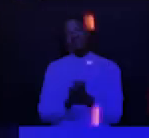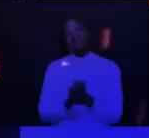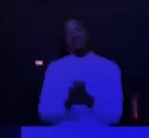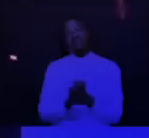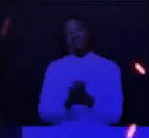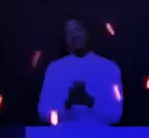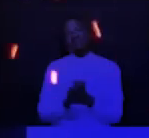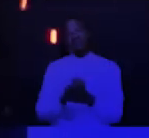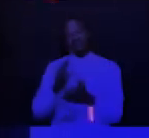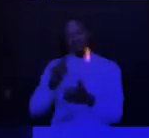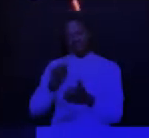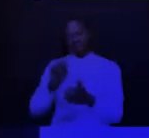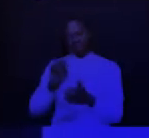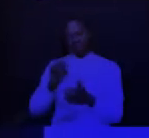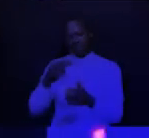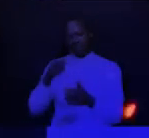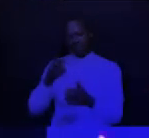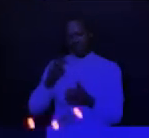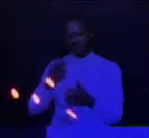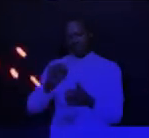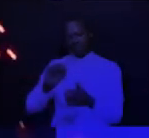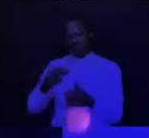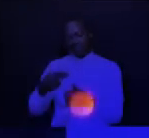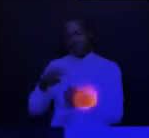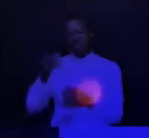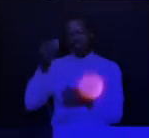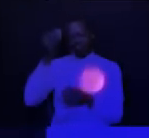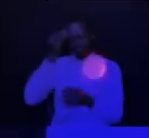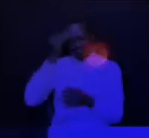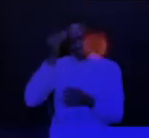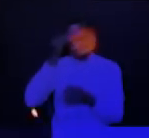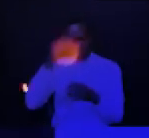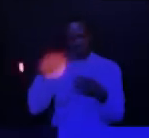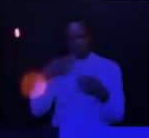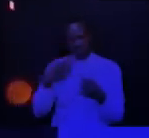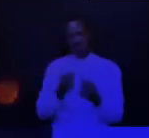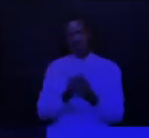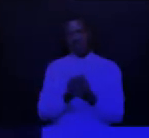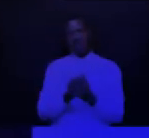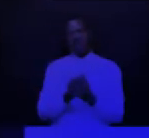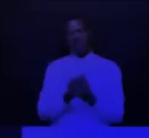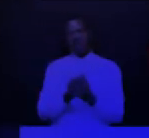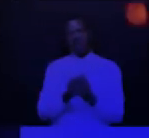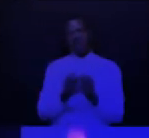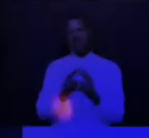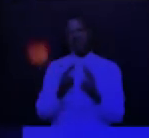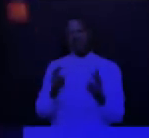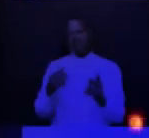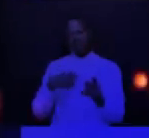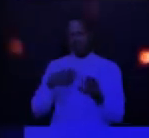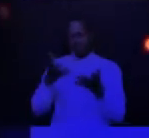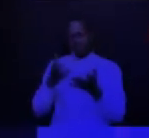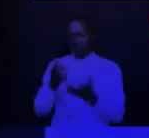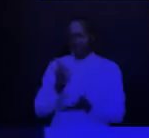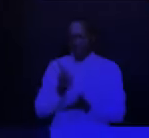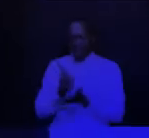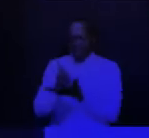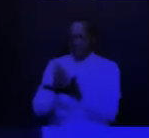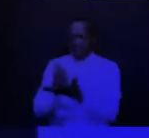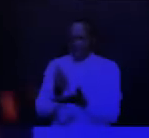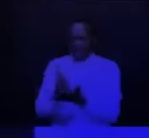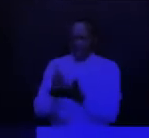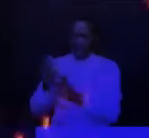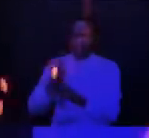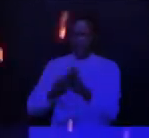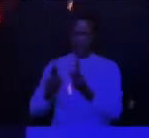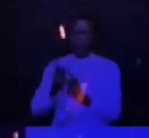Nehemiah knew this very well. So I want to serve the people. I